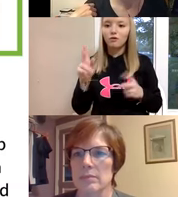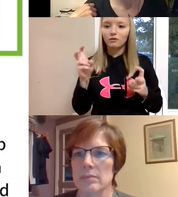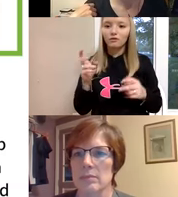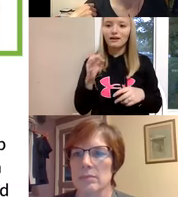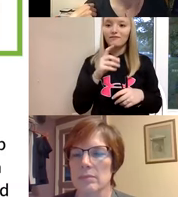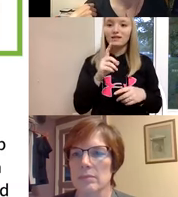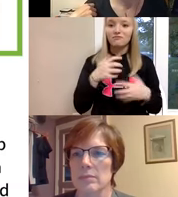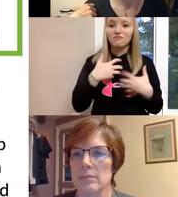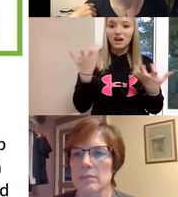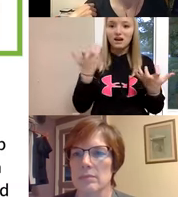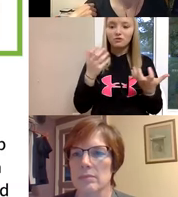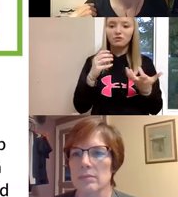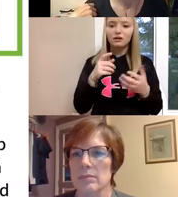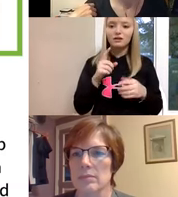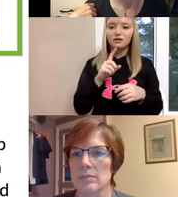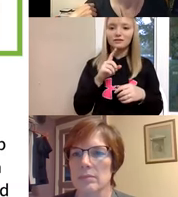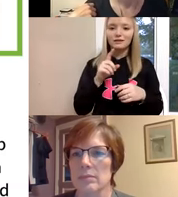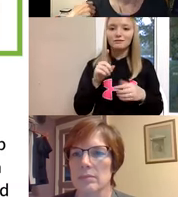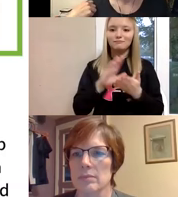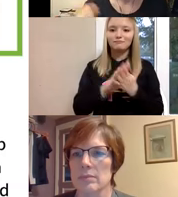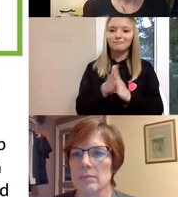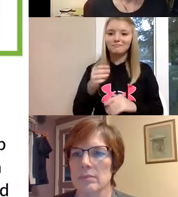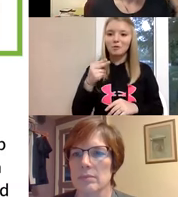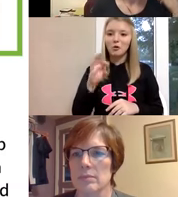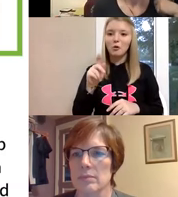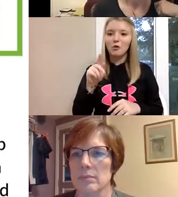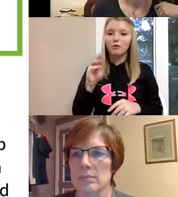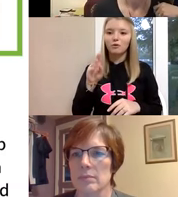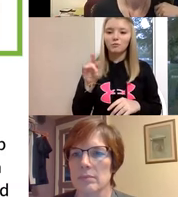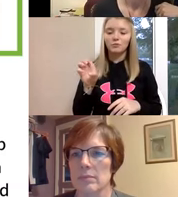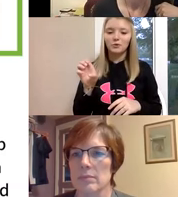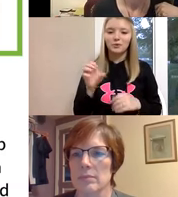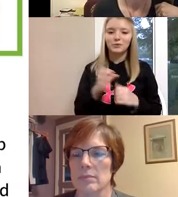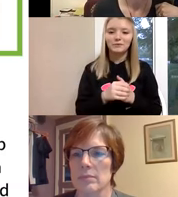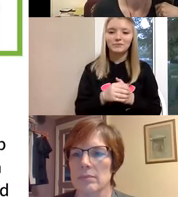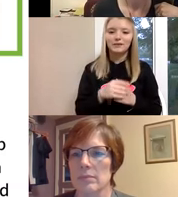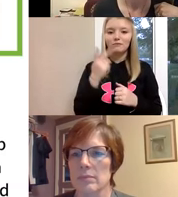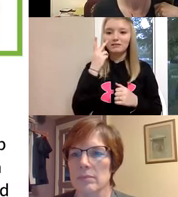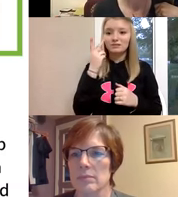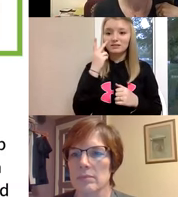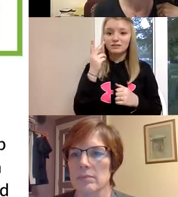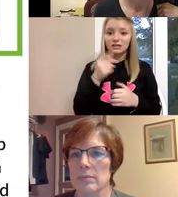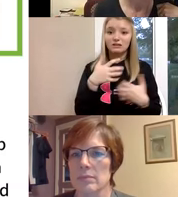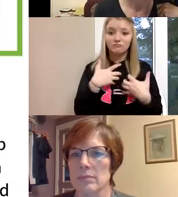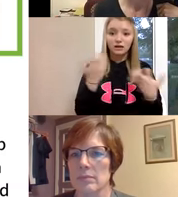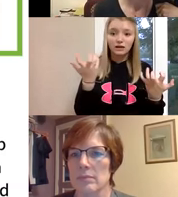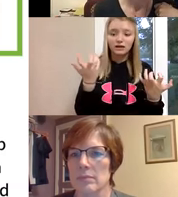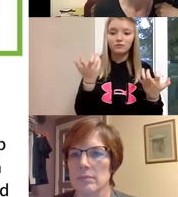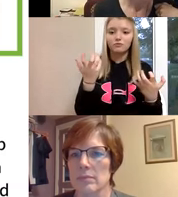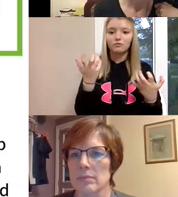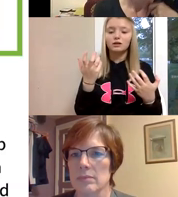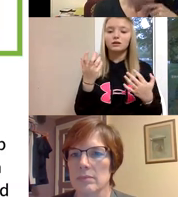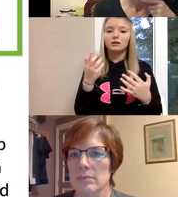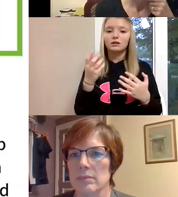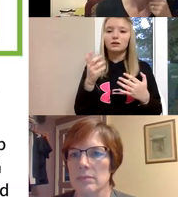mode, and we have seen the outburst and the anger